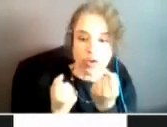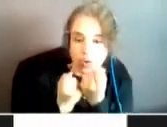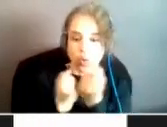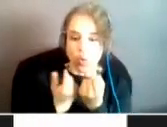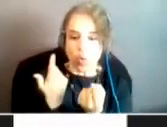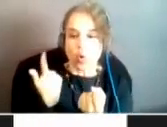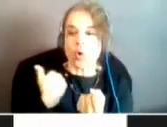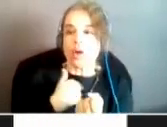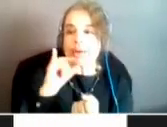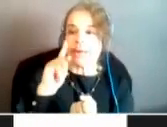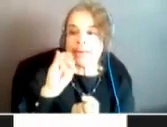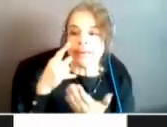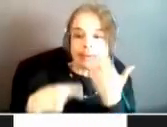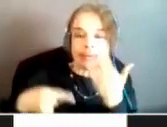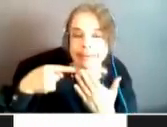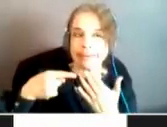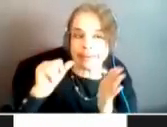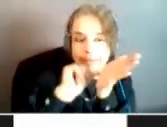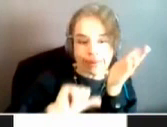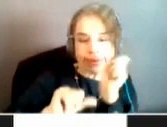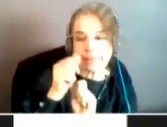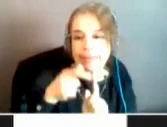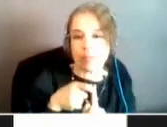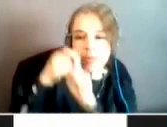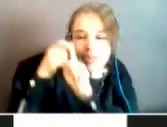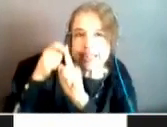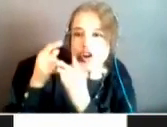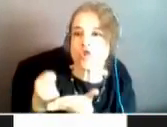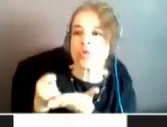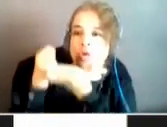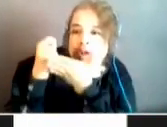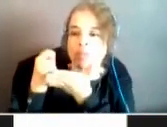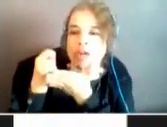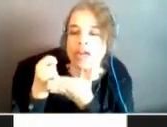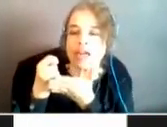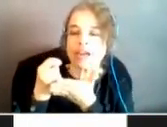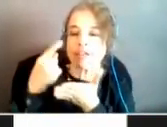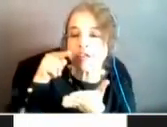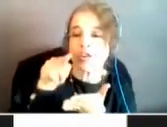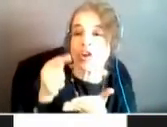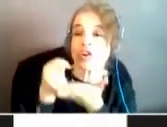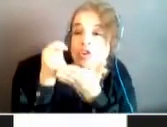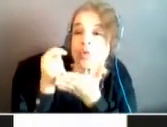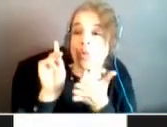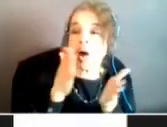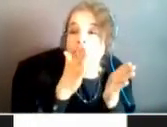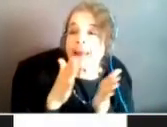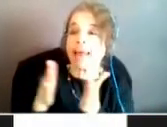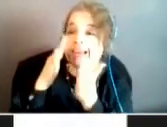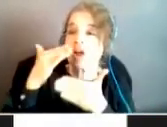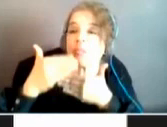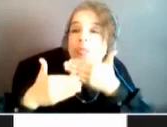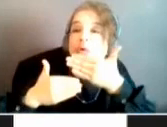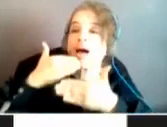to initiate suicide-specific treatment targets in the treatment planning